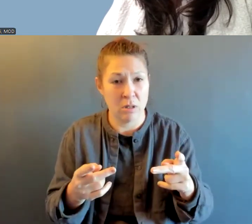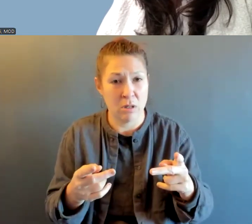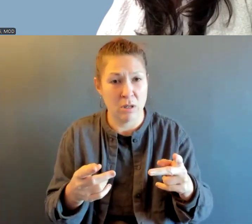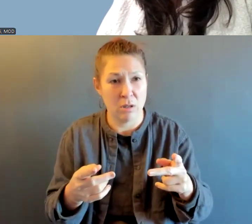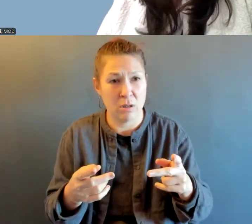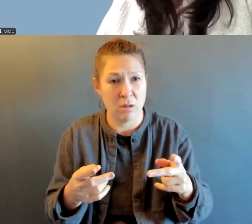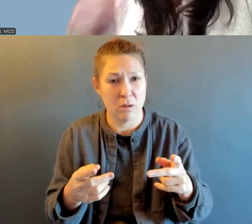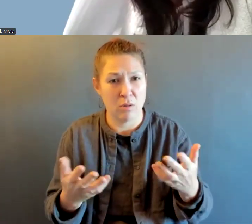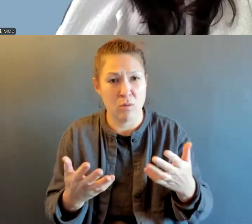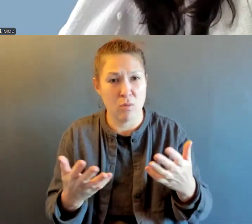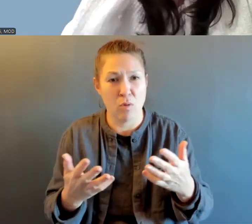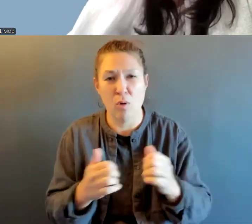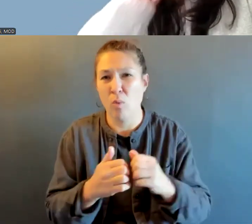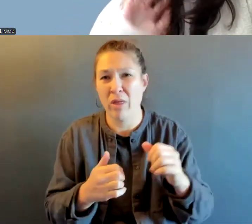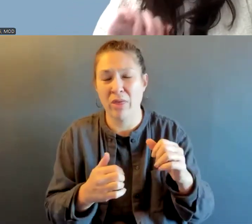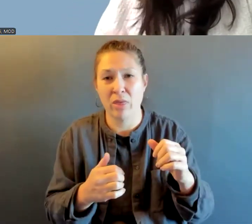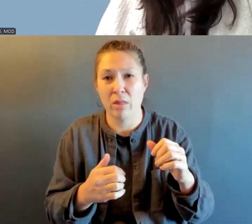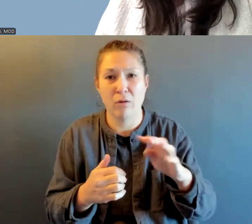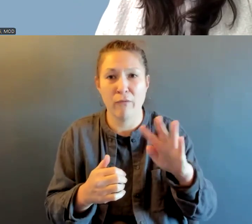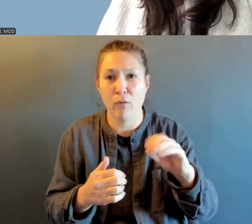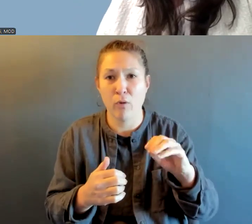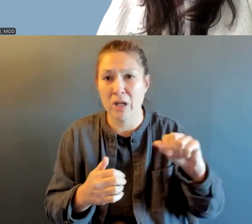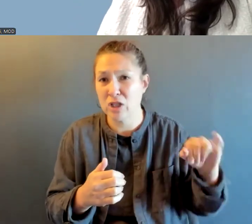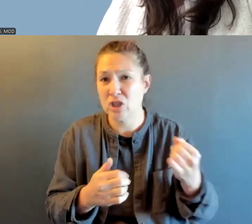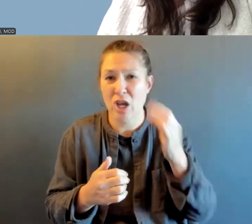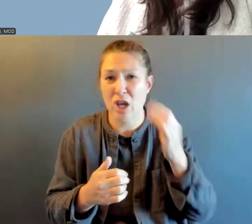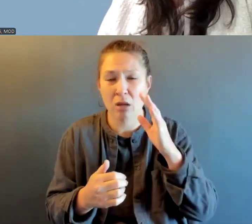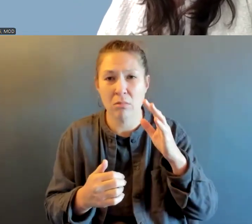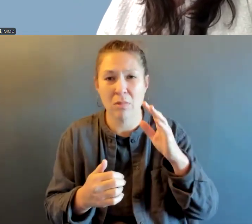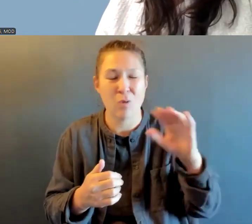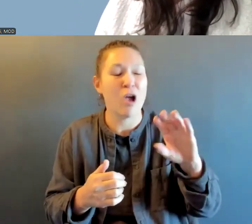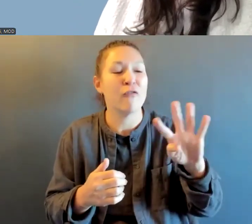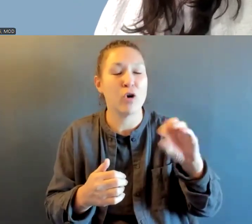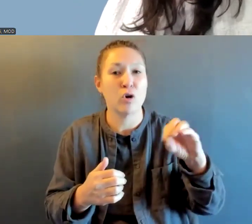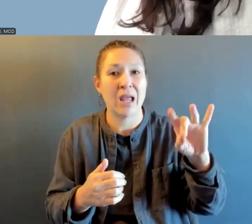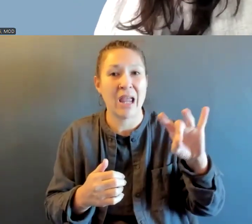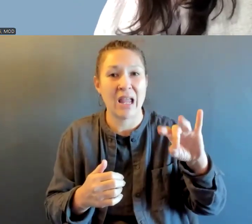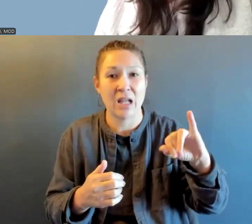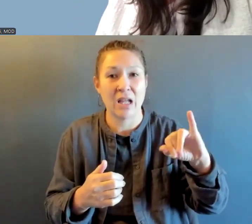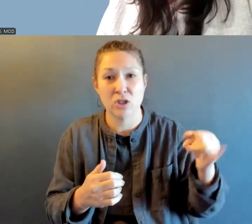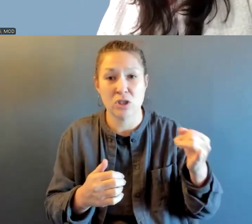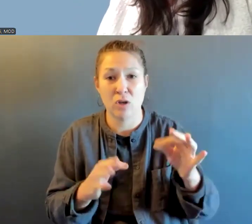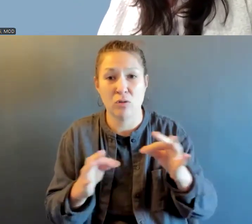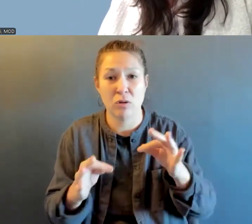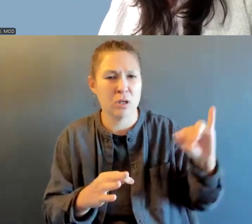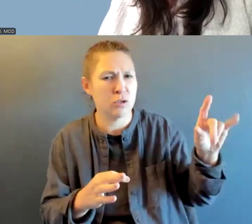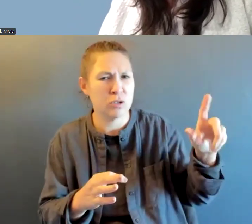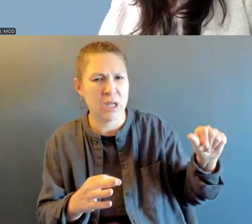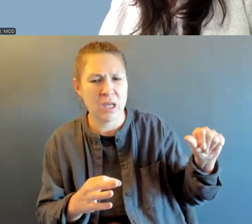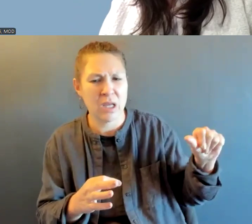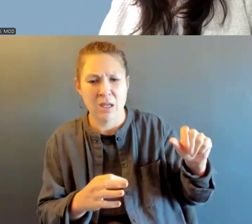40HA describes, like a majority of members with people with disabilities, a family member? I think Why don't you start with just describing the